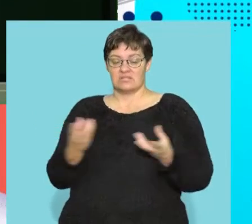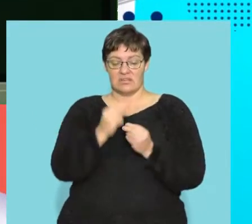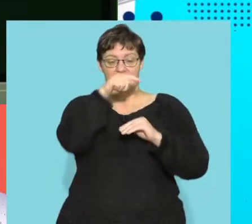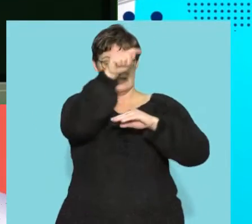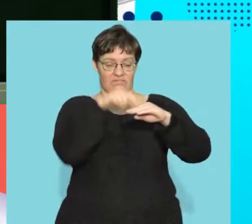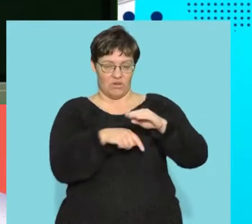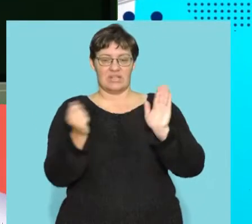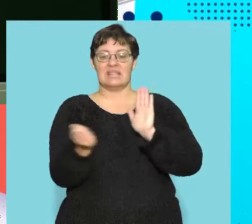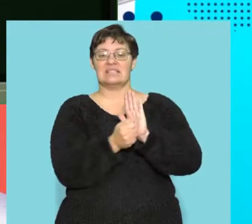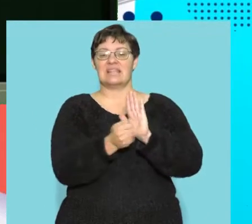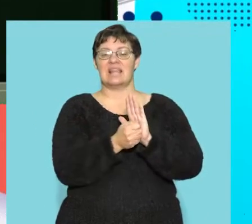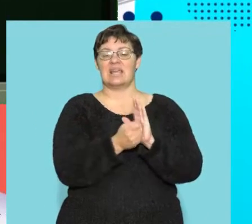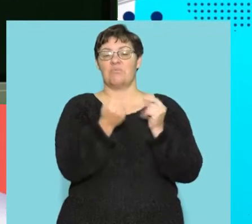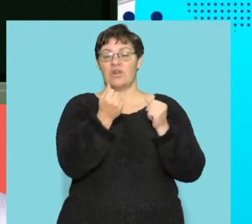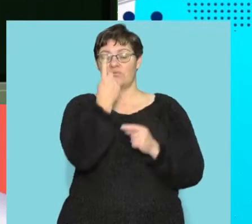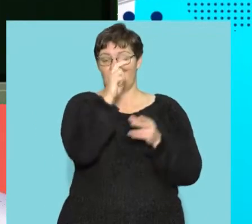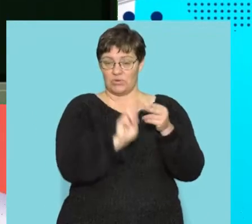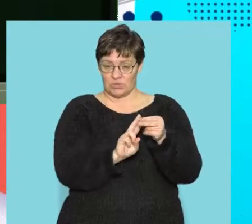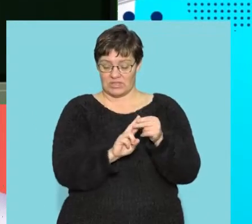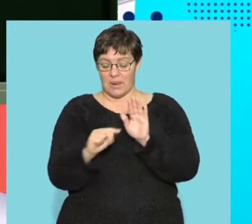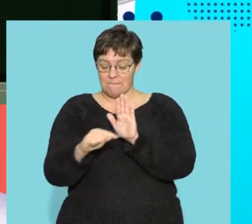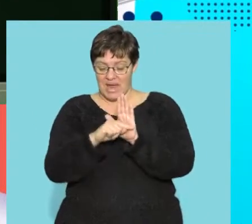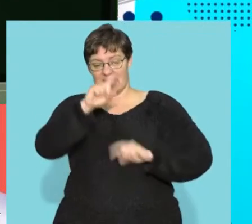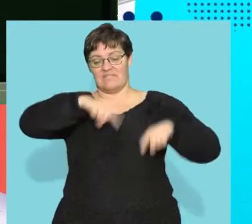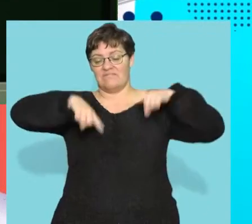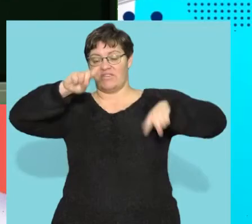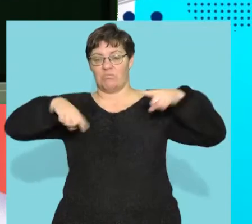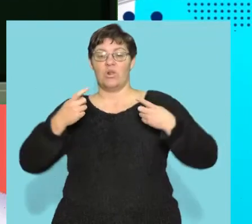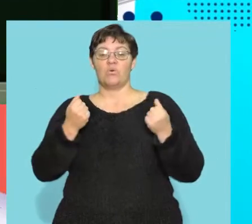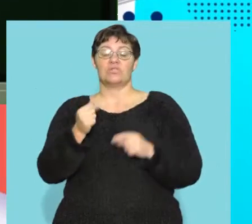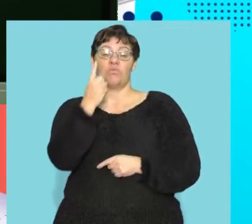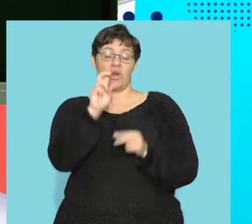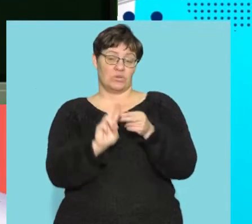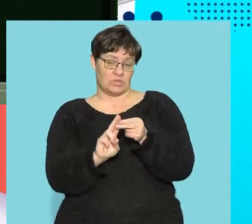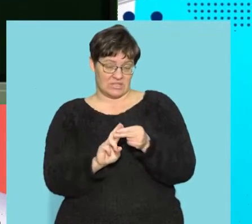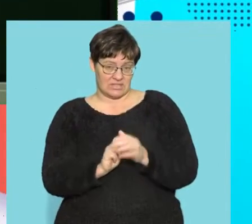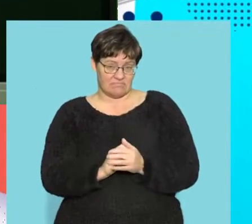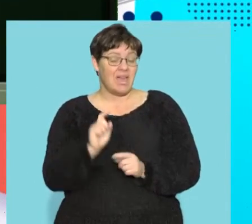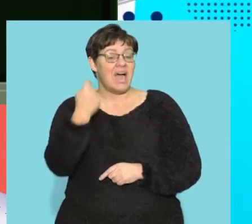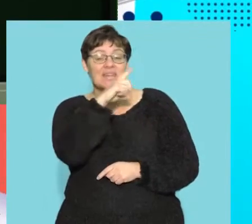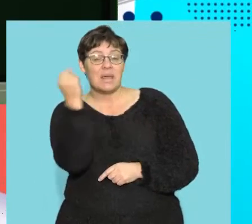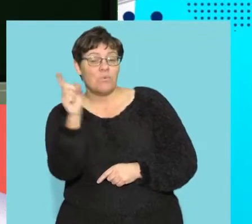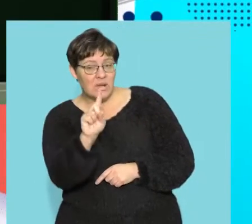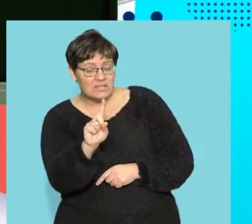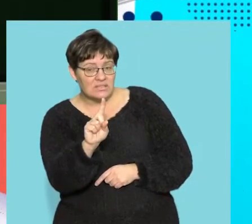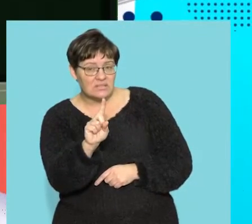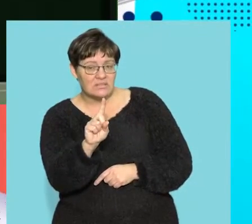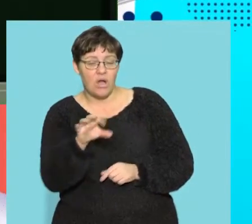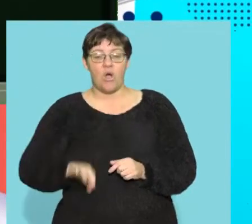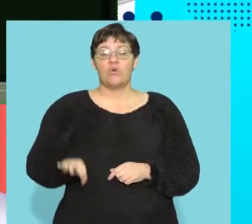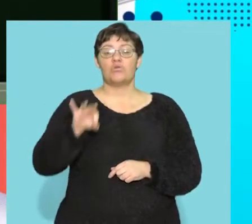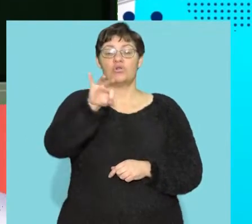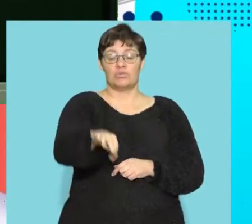selling price per unit minus my variable cost per unit. Another name for that is called the contribution per